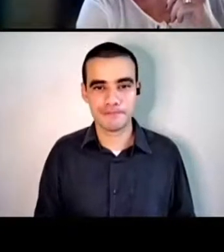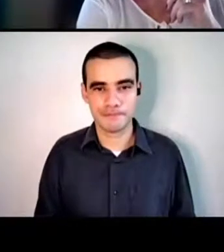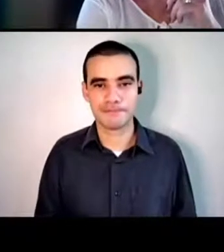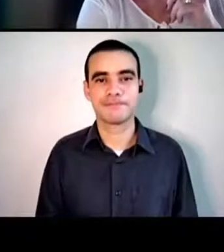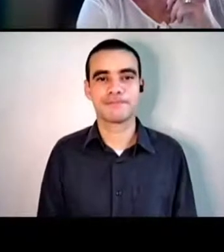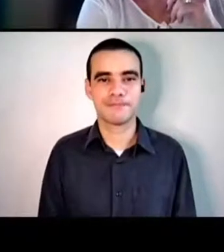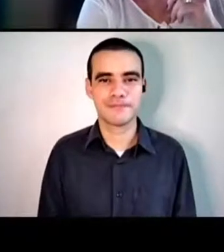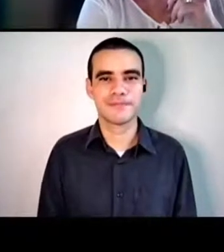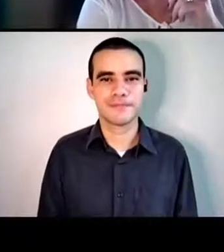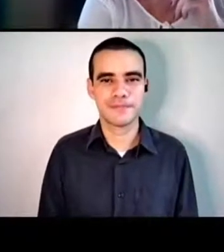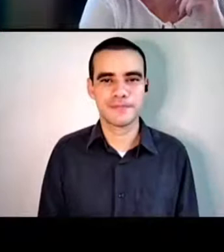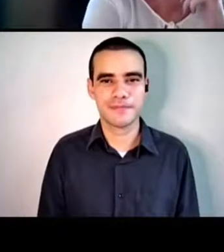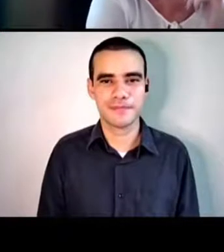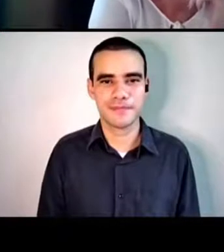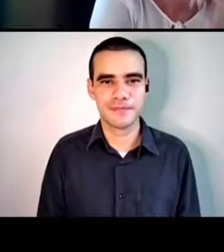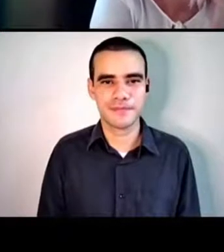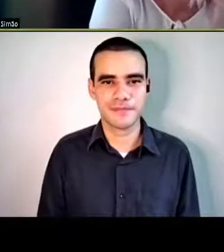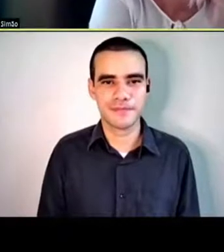and Claudio.